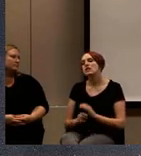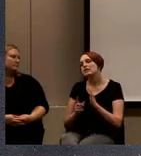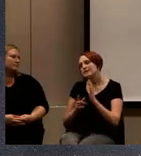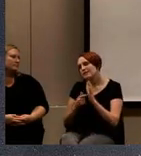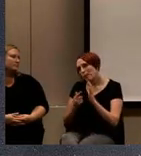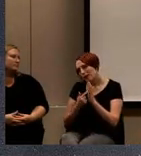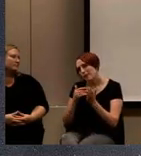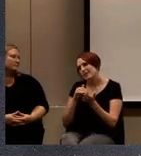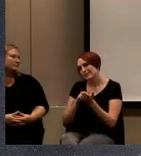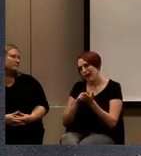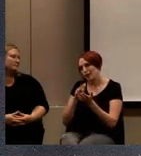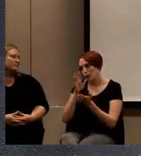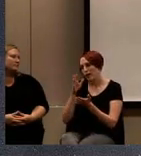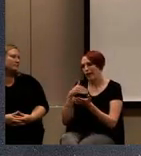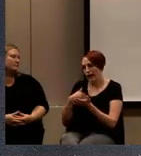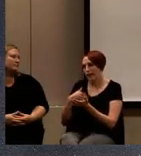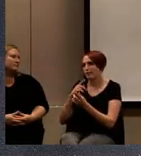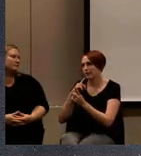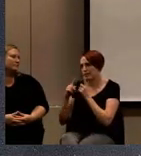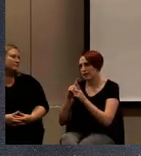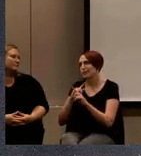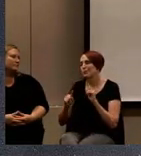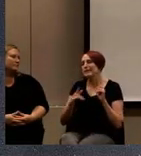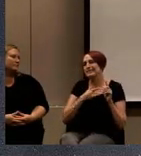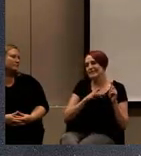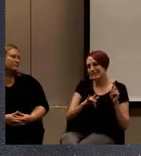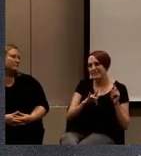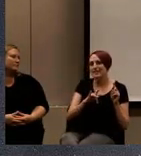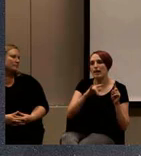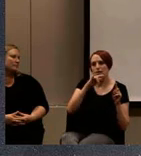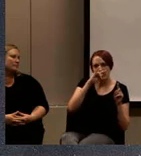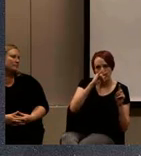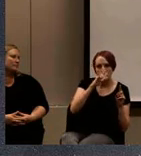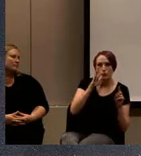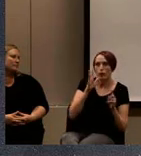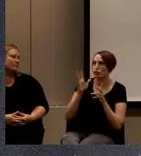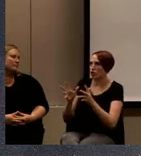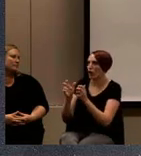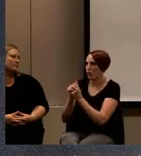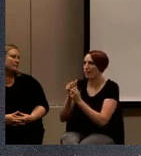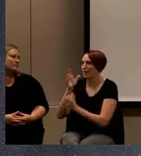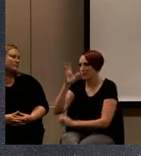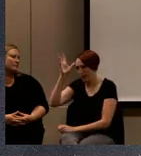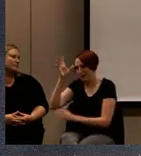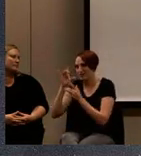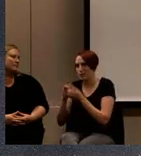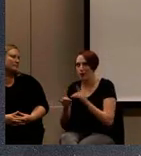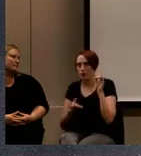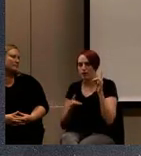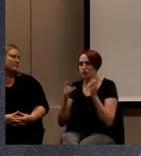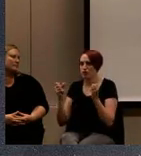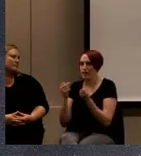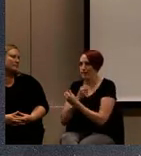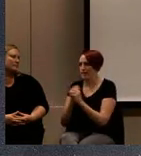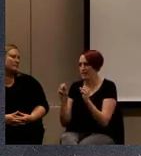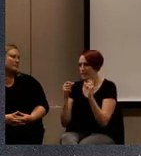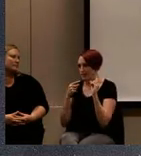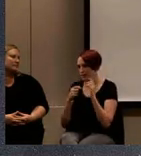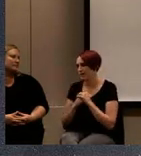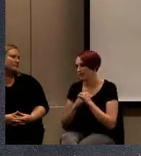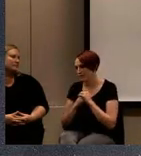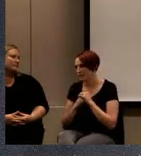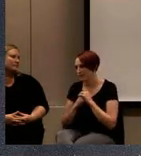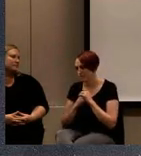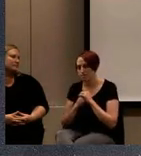else, or friend. But more often than not, you're talking about adult children talking to their aging parents about whether it's safe for them to drive or